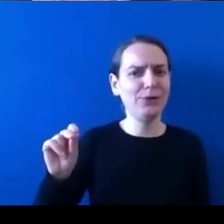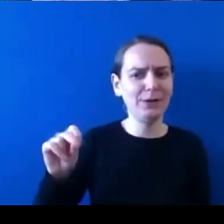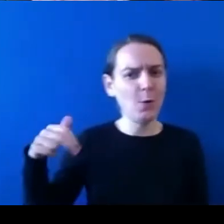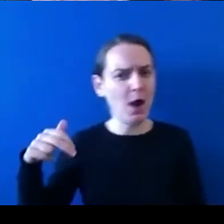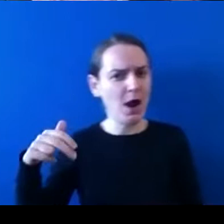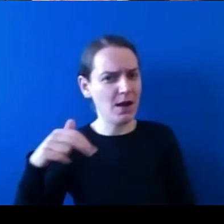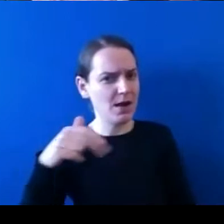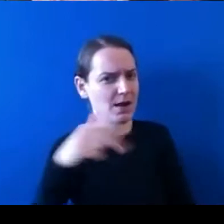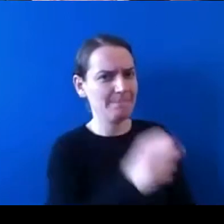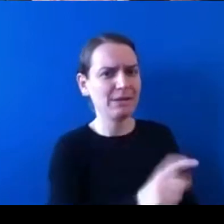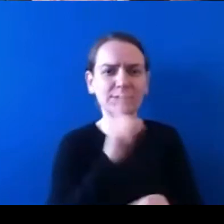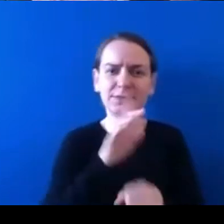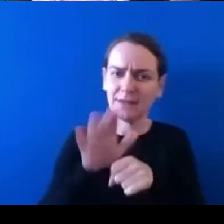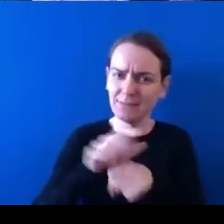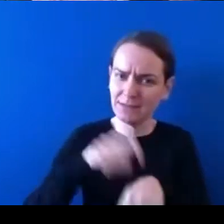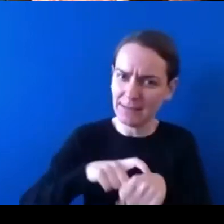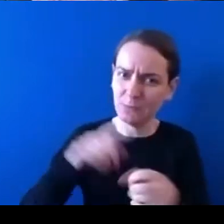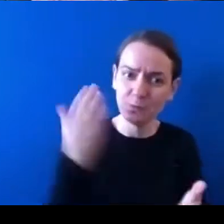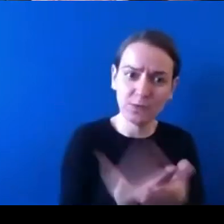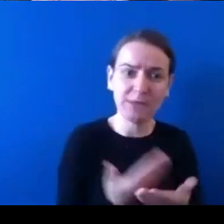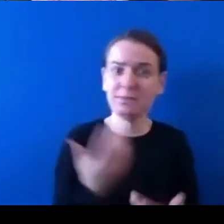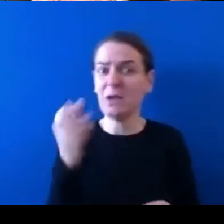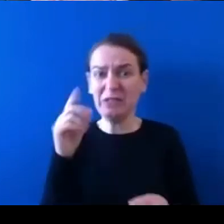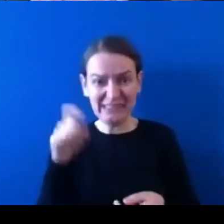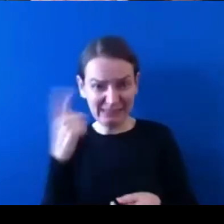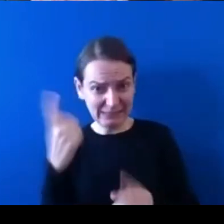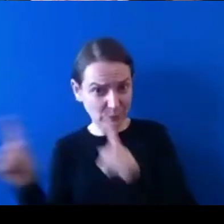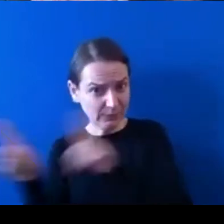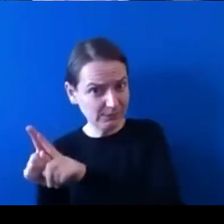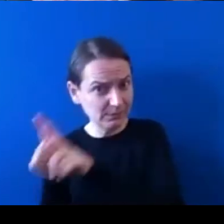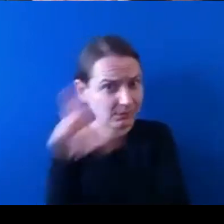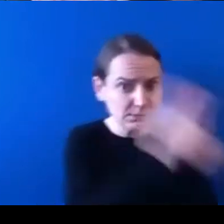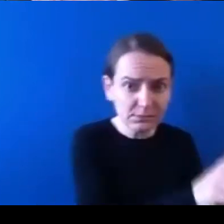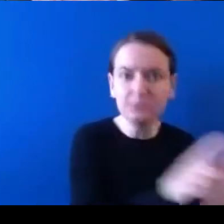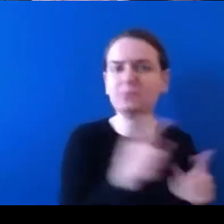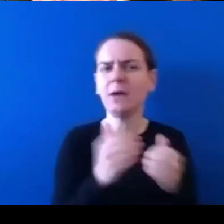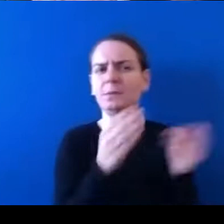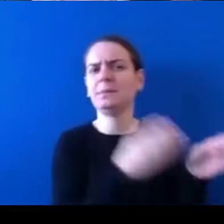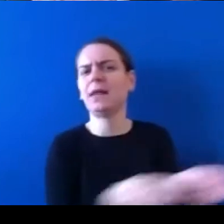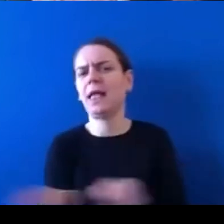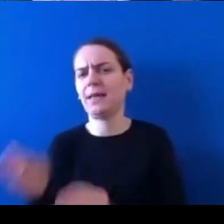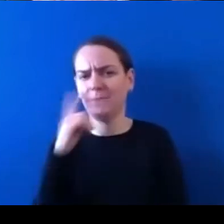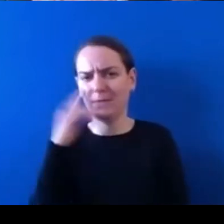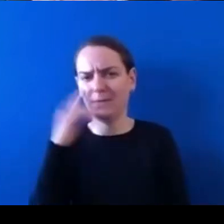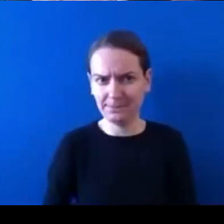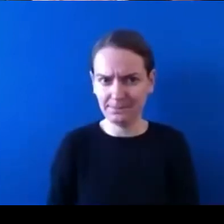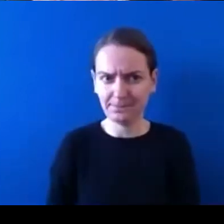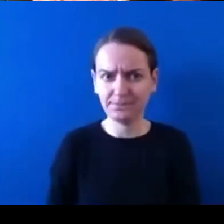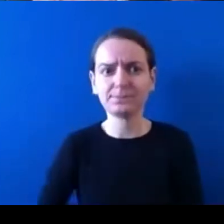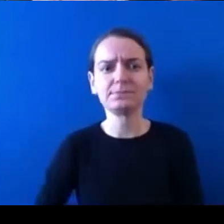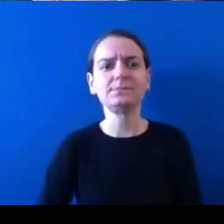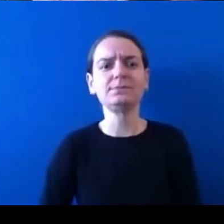community, and the transit options on campus. The disability office may ask you if you need a